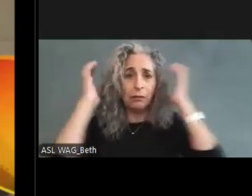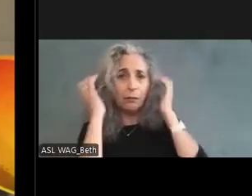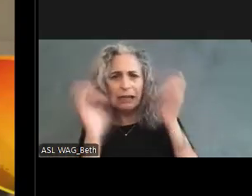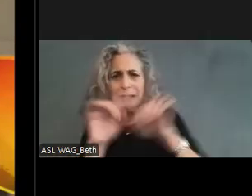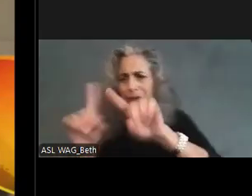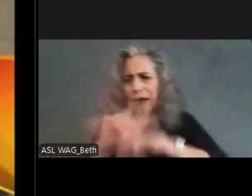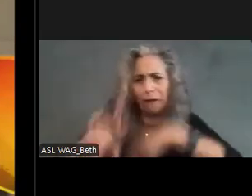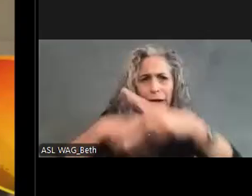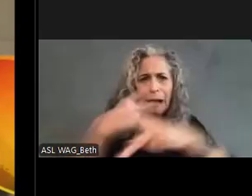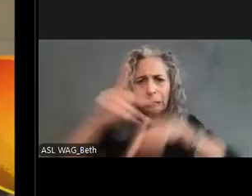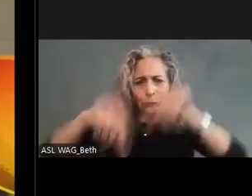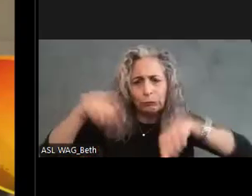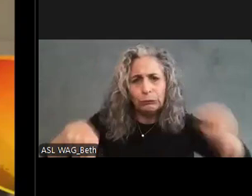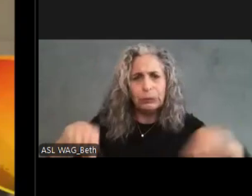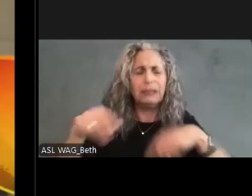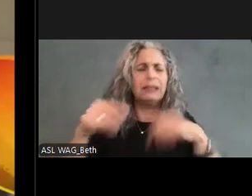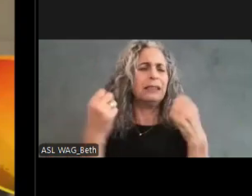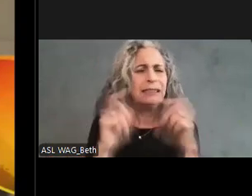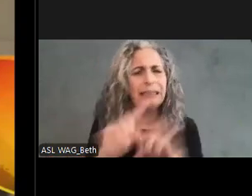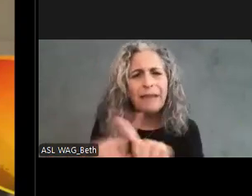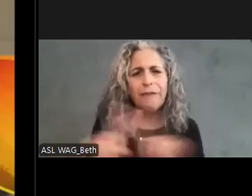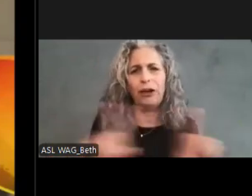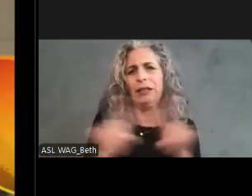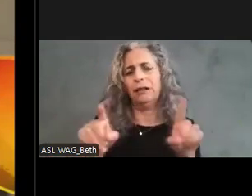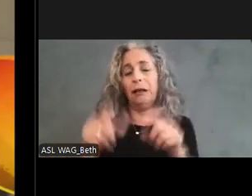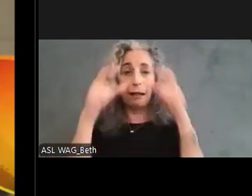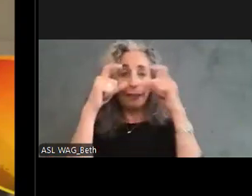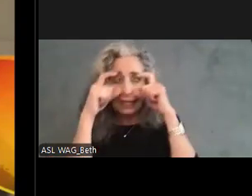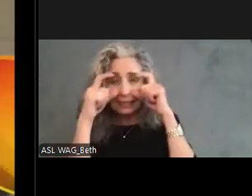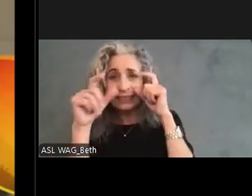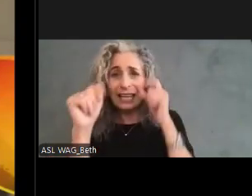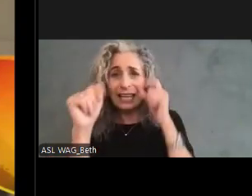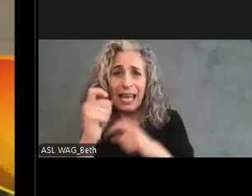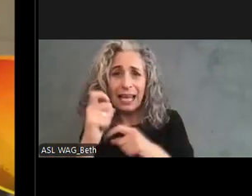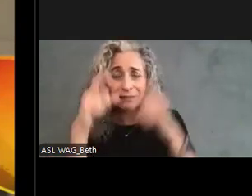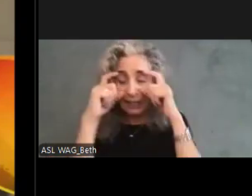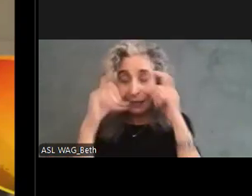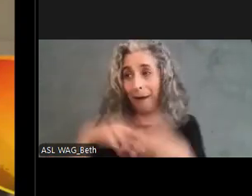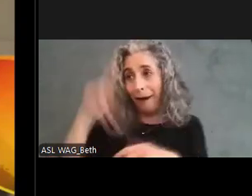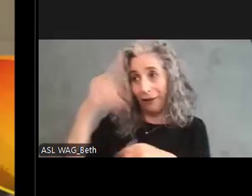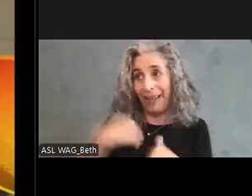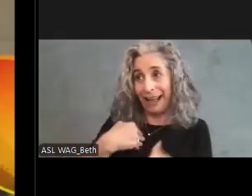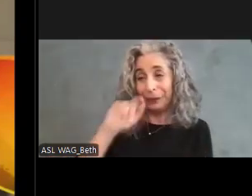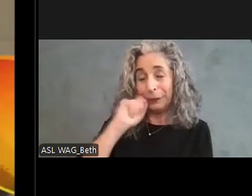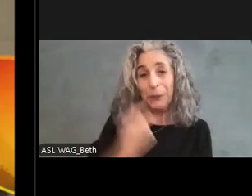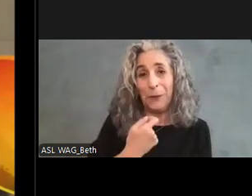now AR glasses as well. My uncle has a pair, which is pretty cool to watch him use